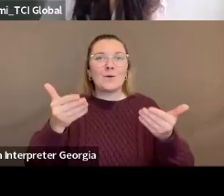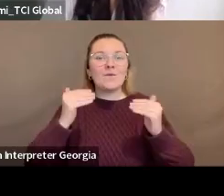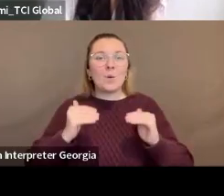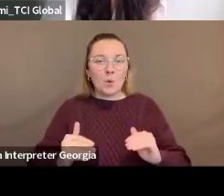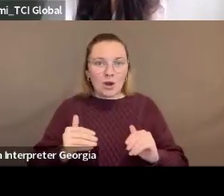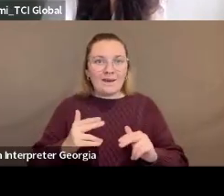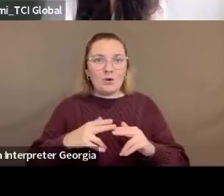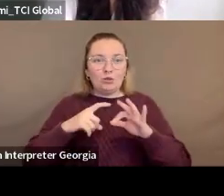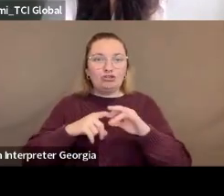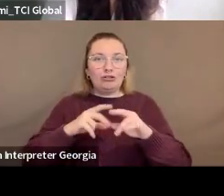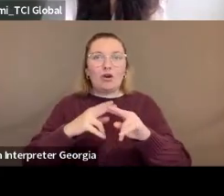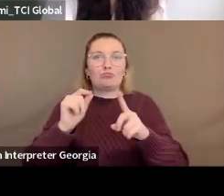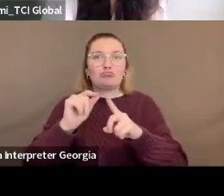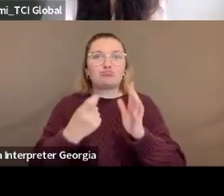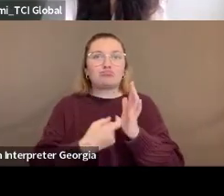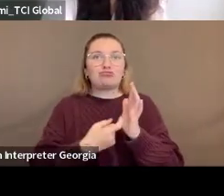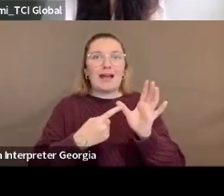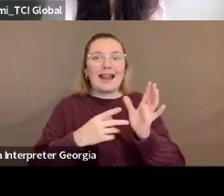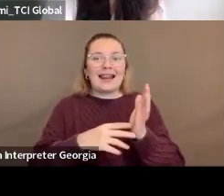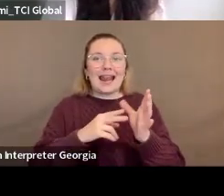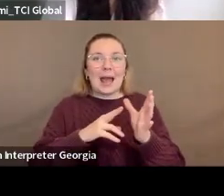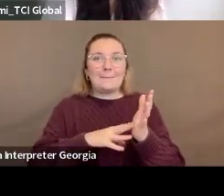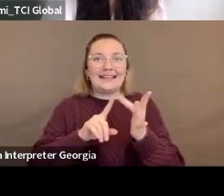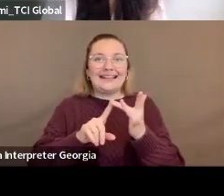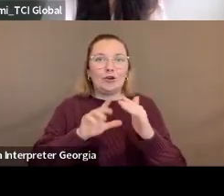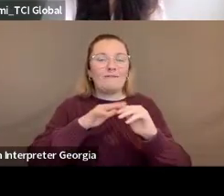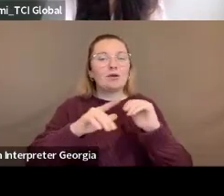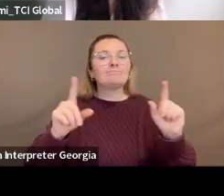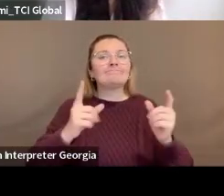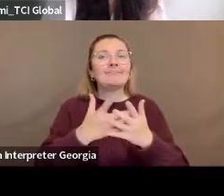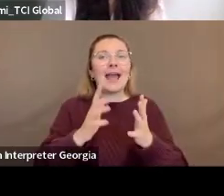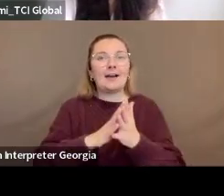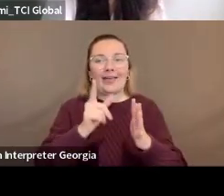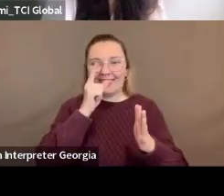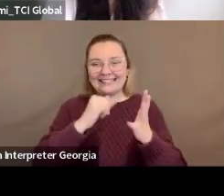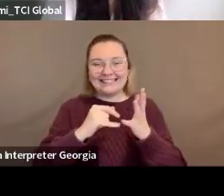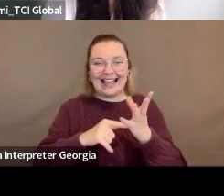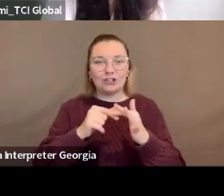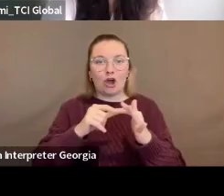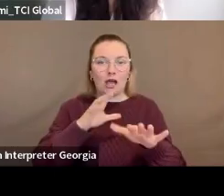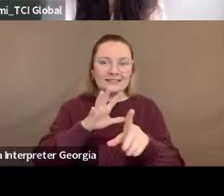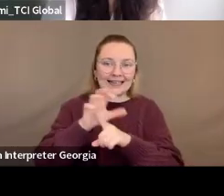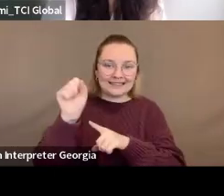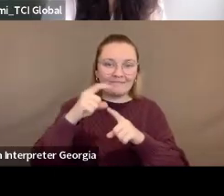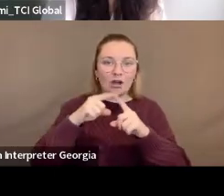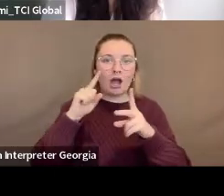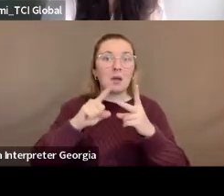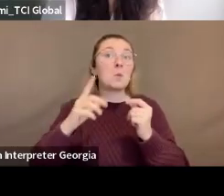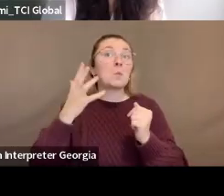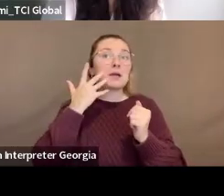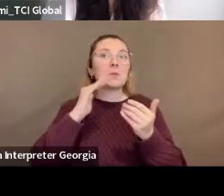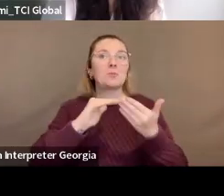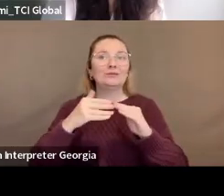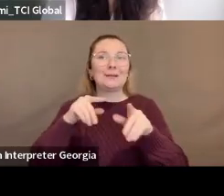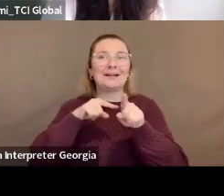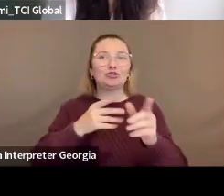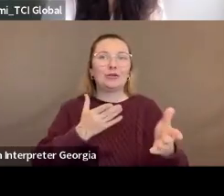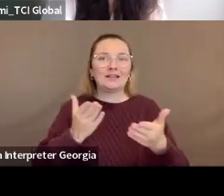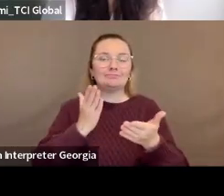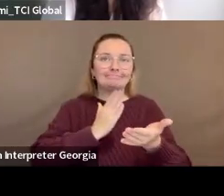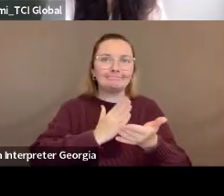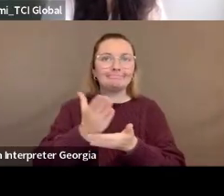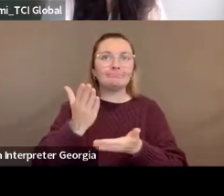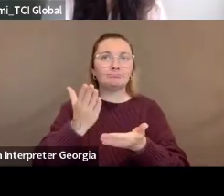to a question for Pranami on how can states identify when community-based services